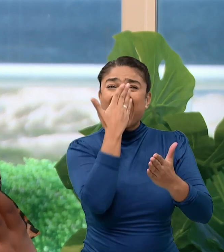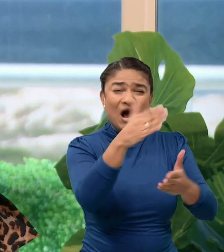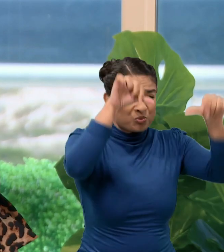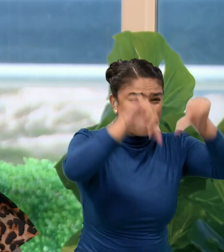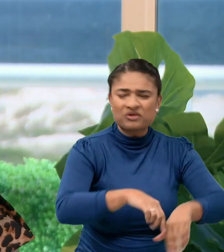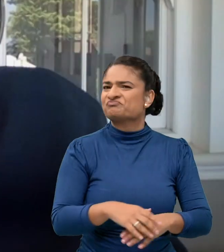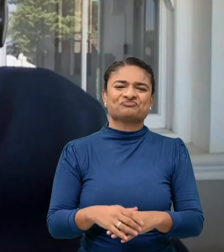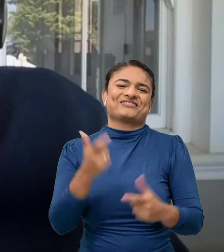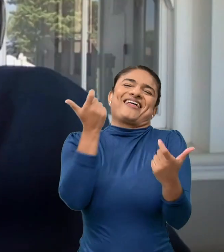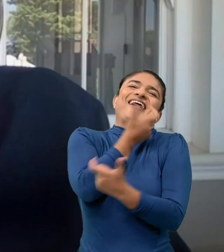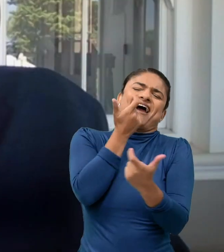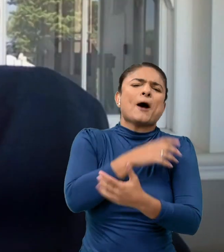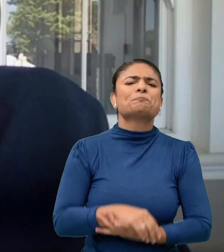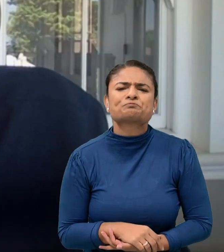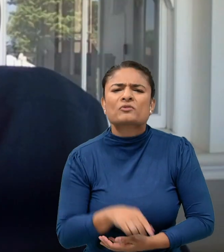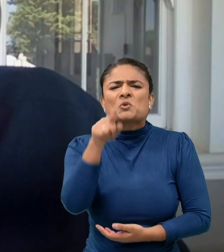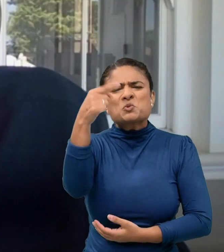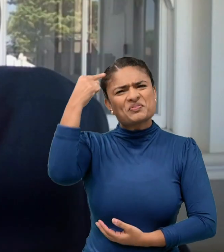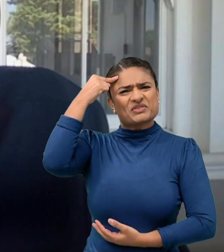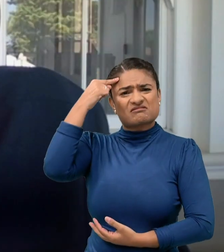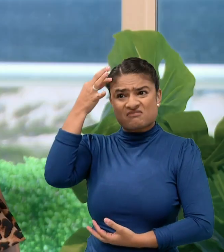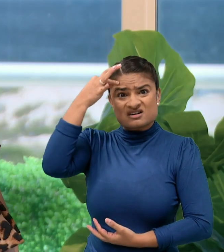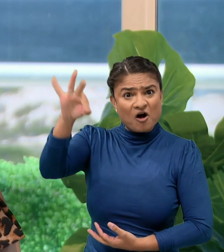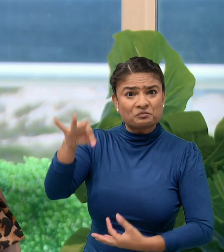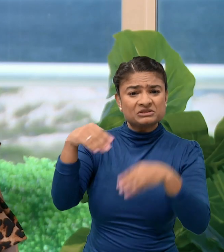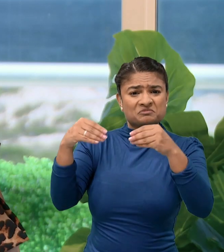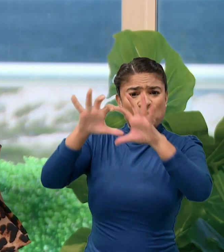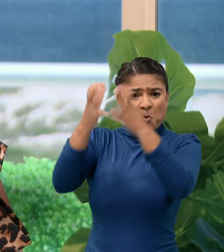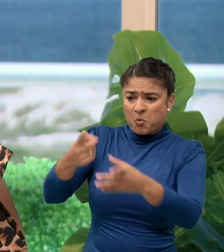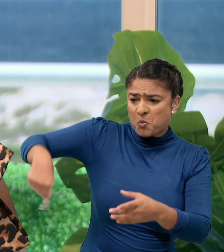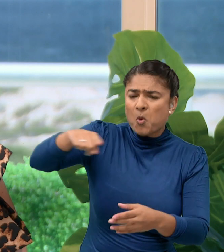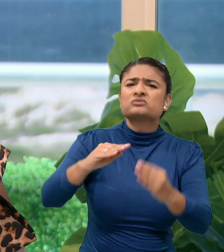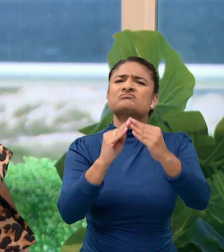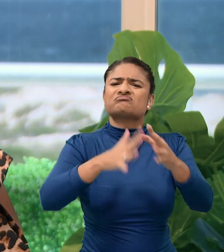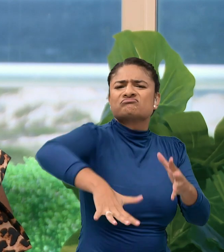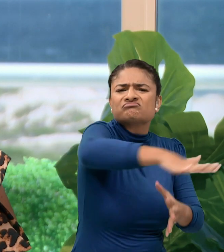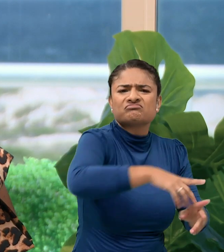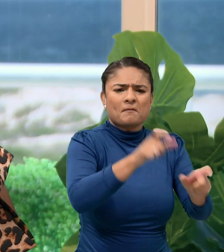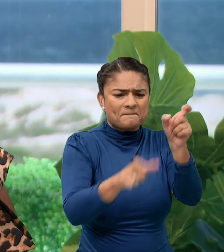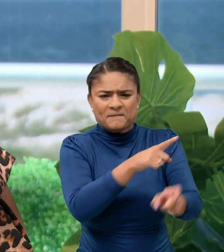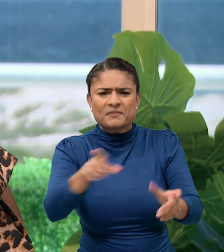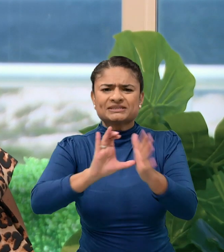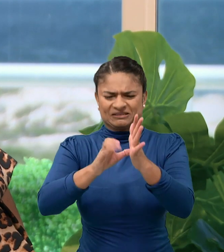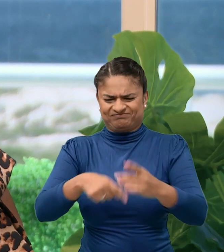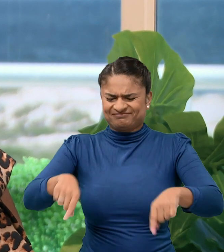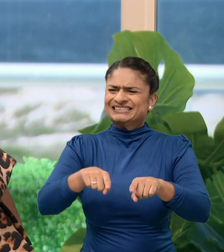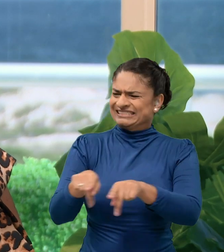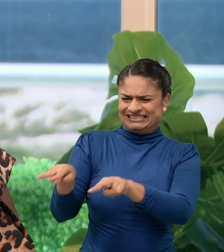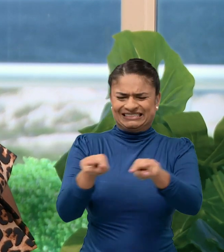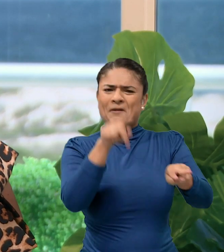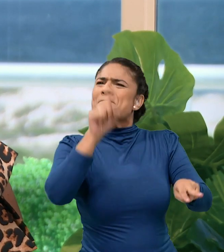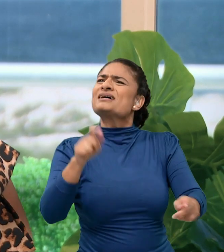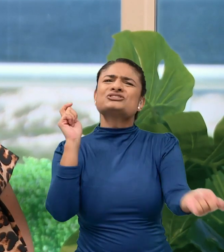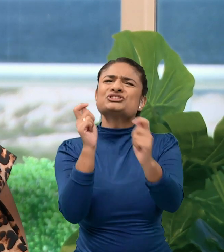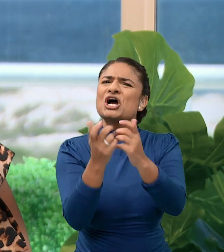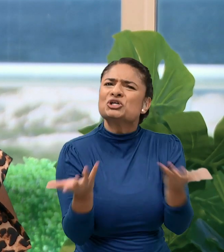your altitude. What are your thoughts on what government, the corporate world, civil societies, and persons with disabilities need